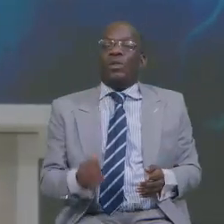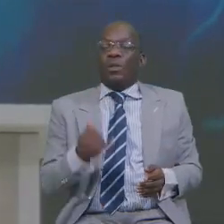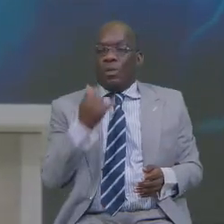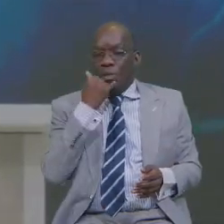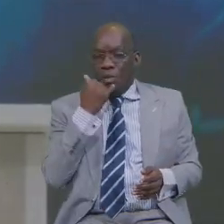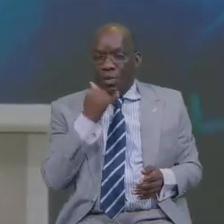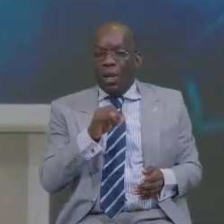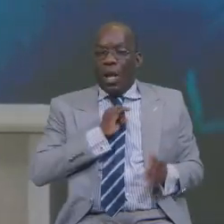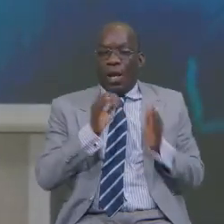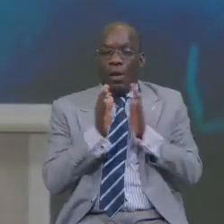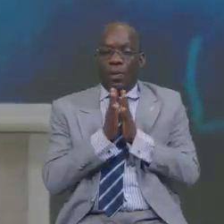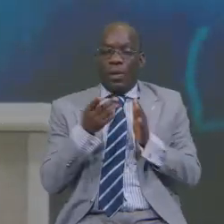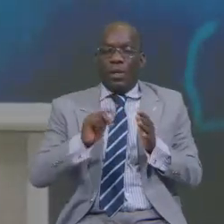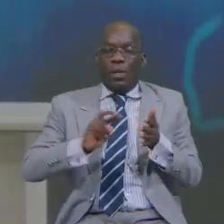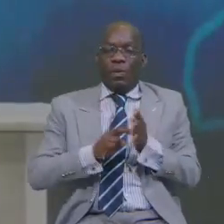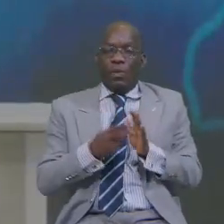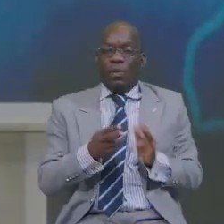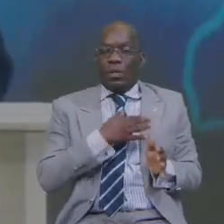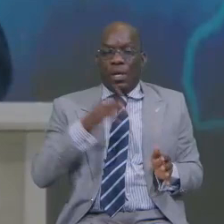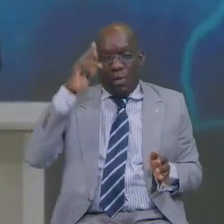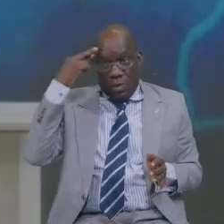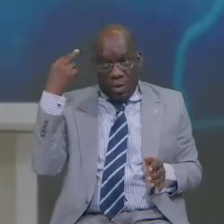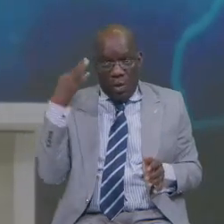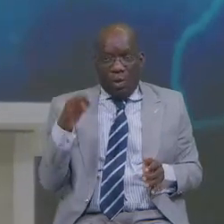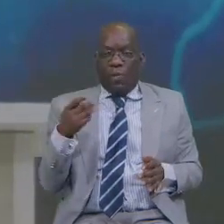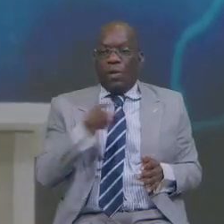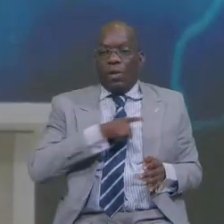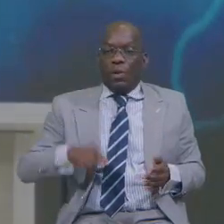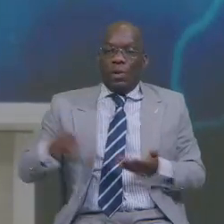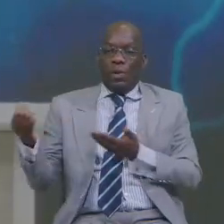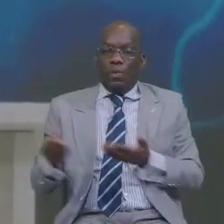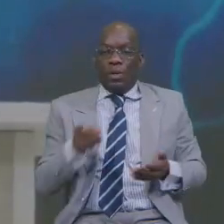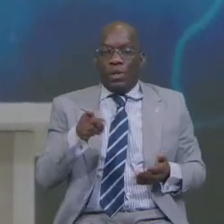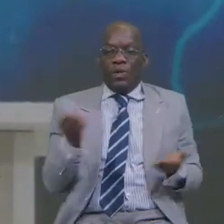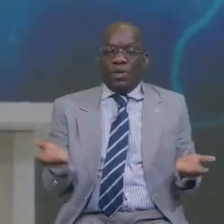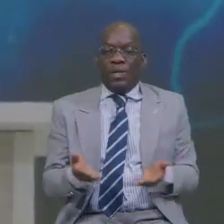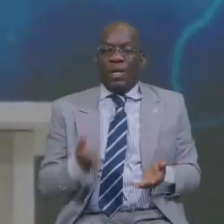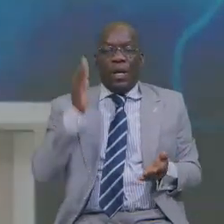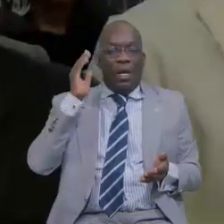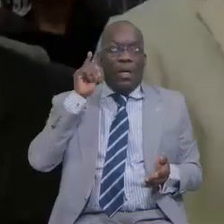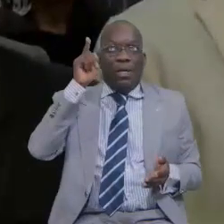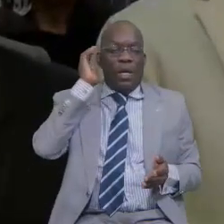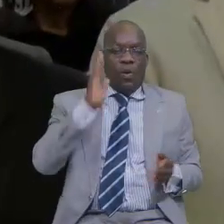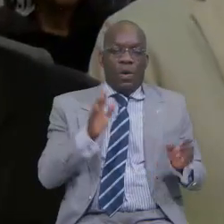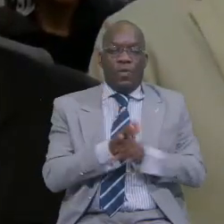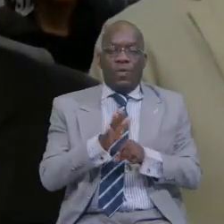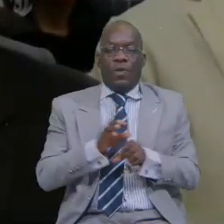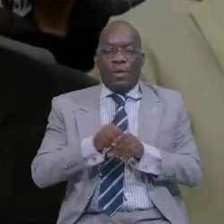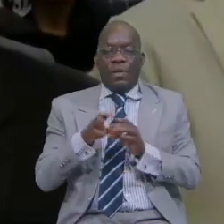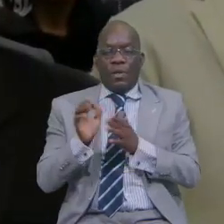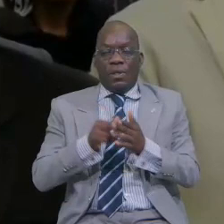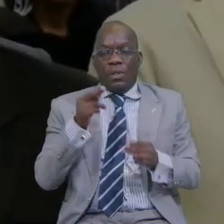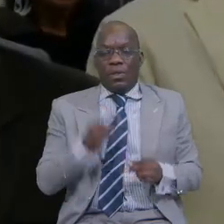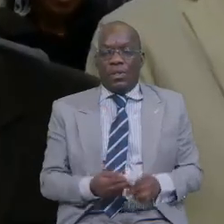and the reason for the Lord bringing you here, it will fulfill in Jesus' name. Let's